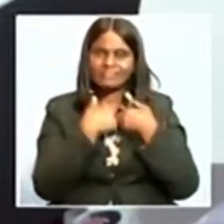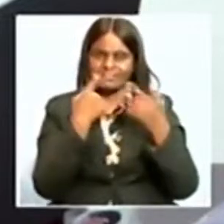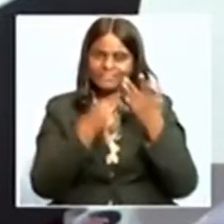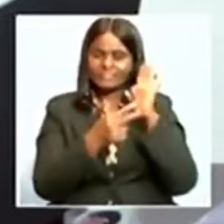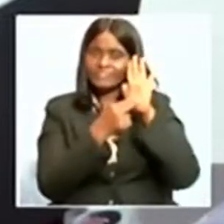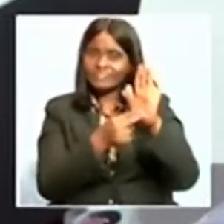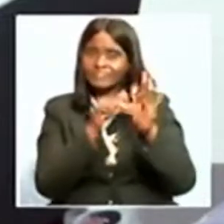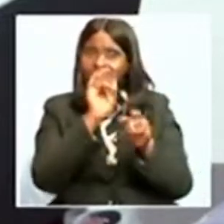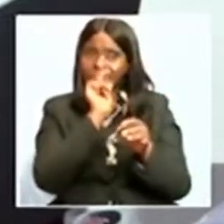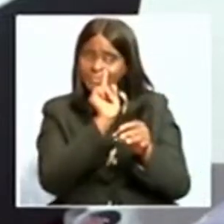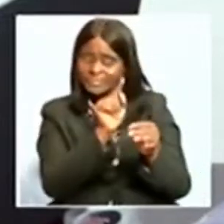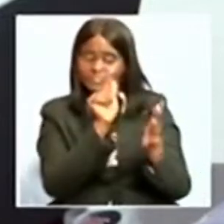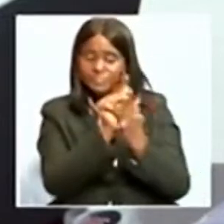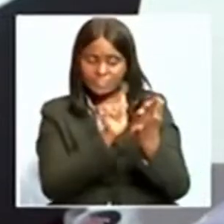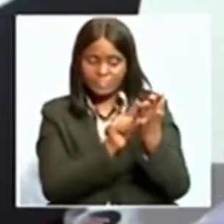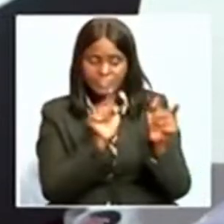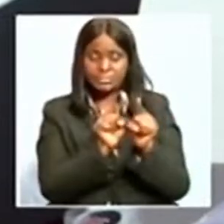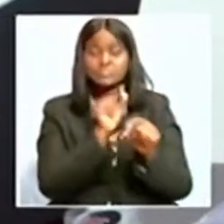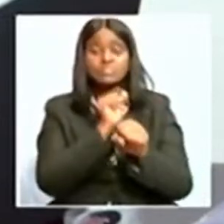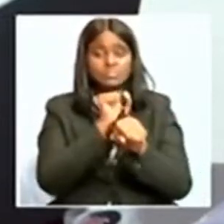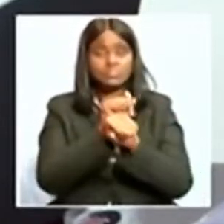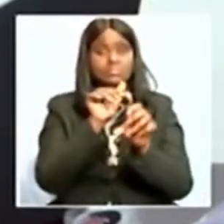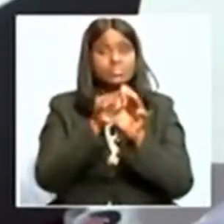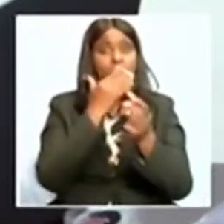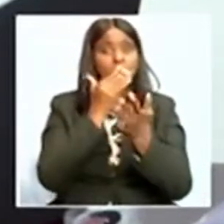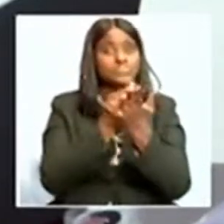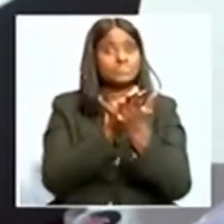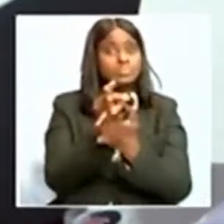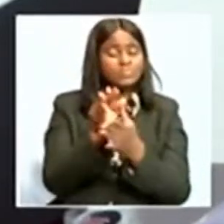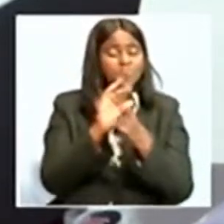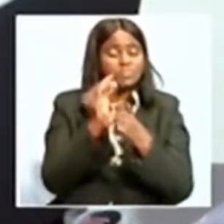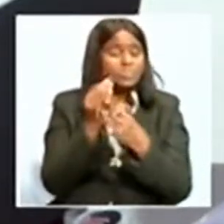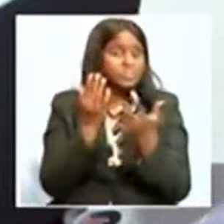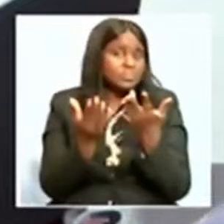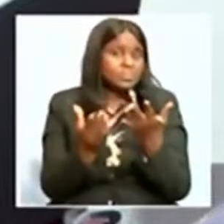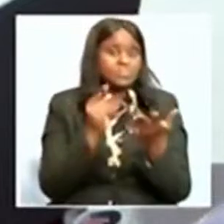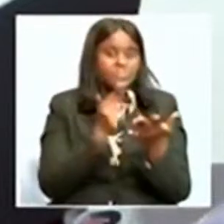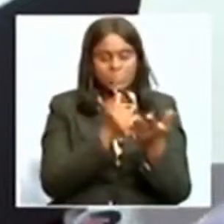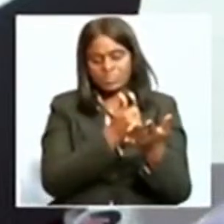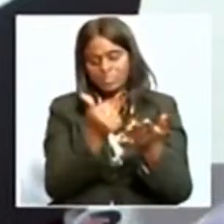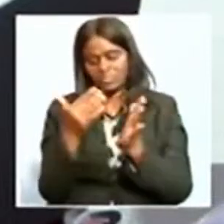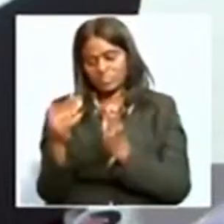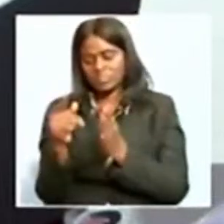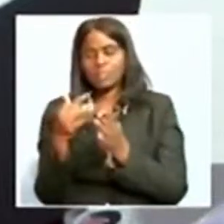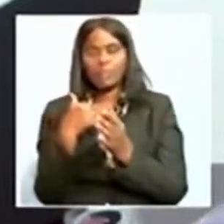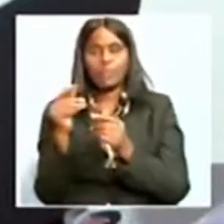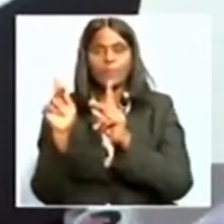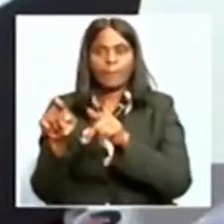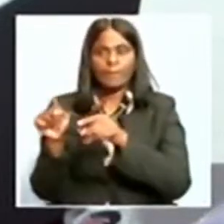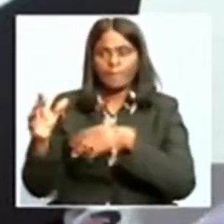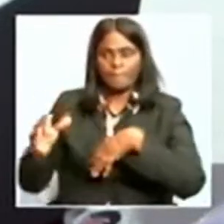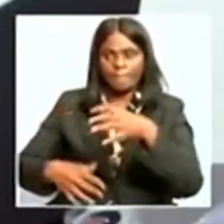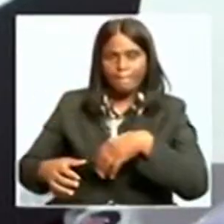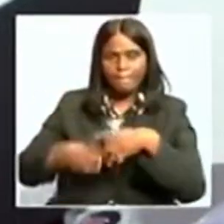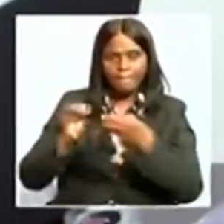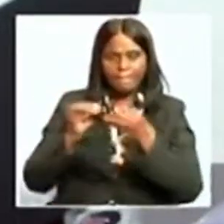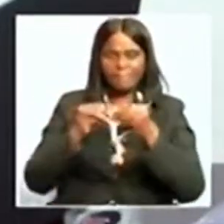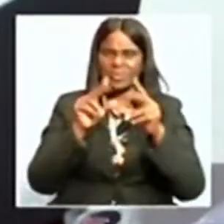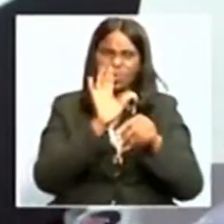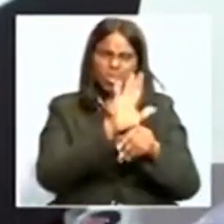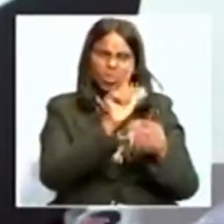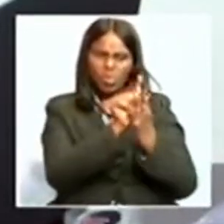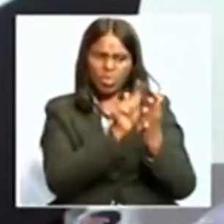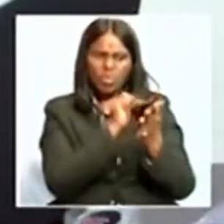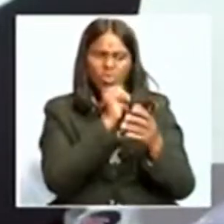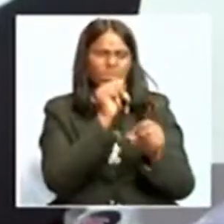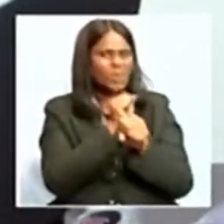that, oh, this act was done in good faith. And then on this other side you have this citizen who is complaining, saying, no, but your act was